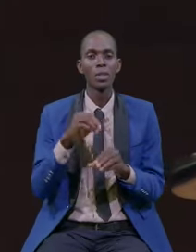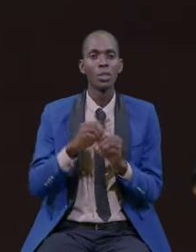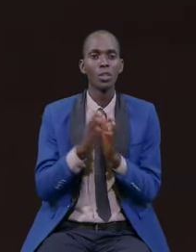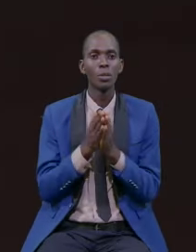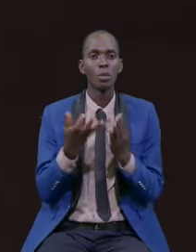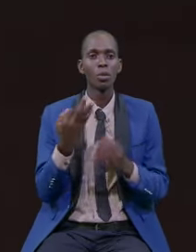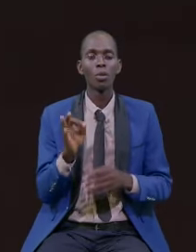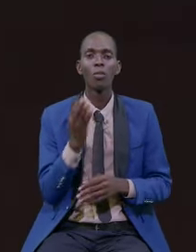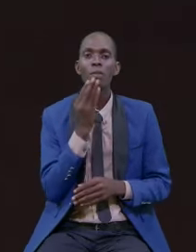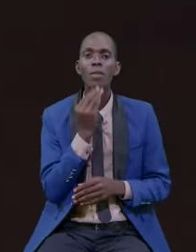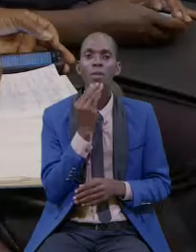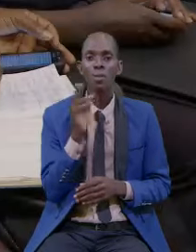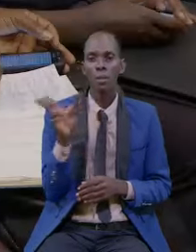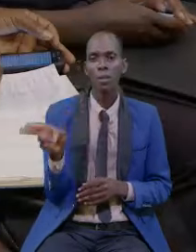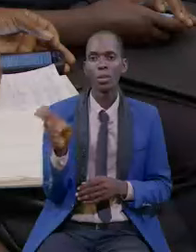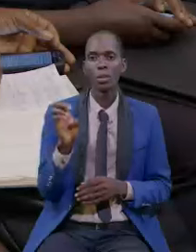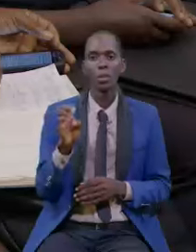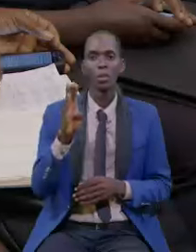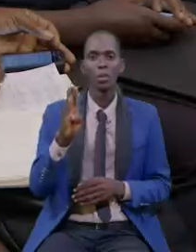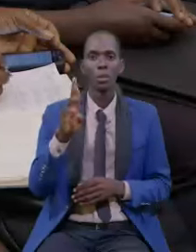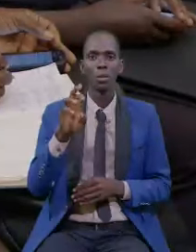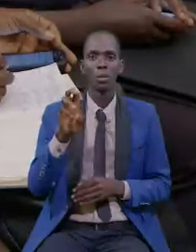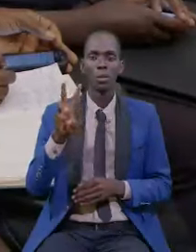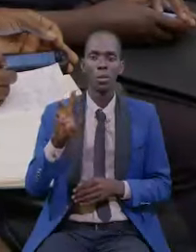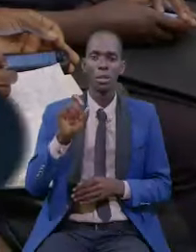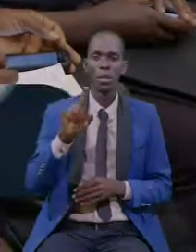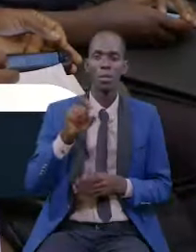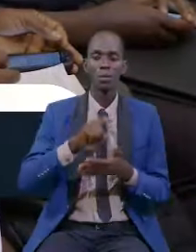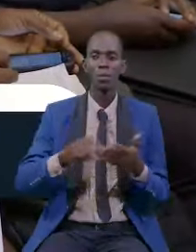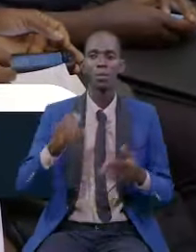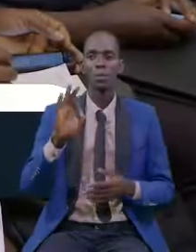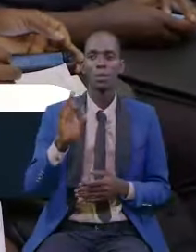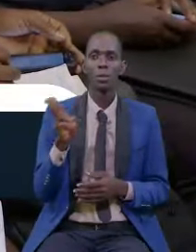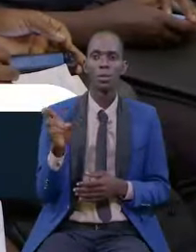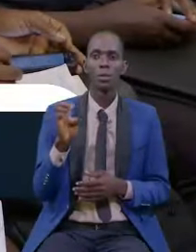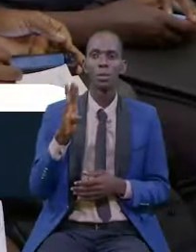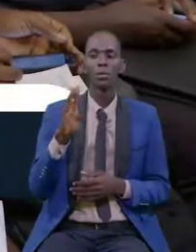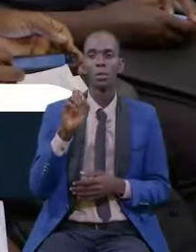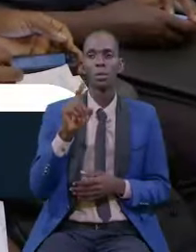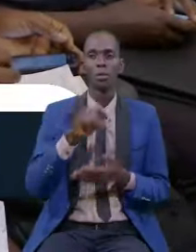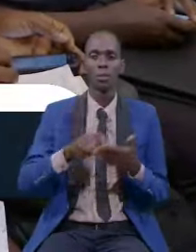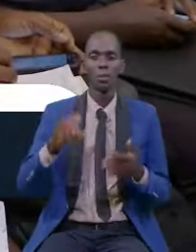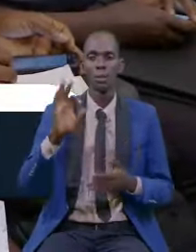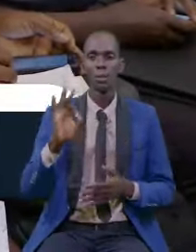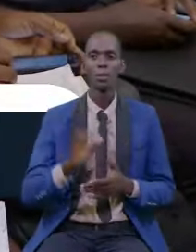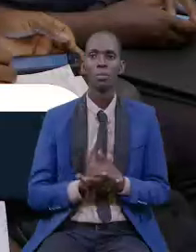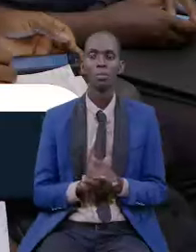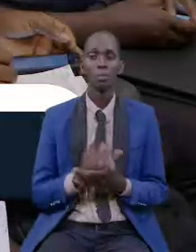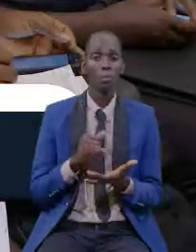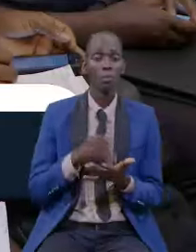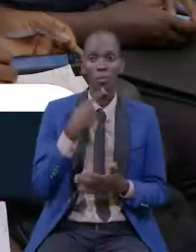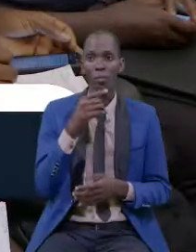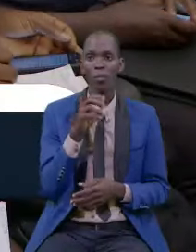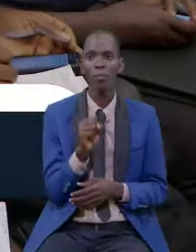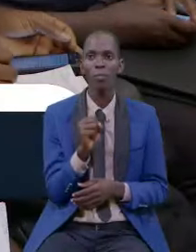Hebrews chapter 11, reading from verse 9. Hebrews 11, verse 9. It says,